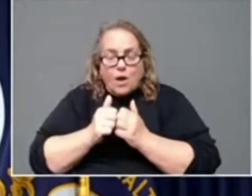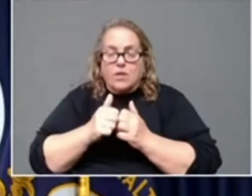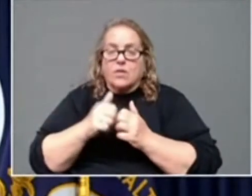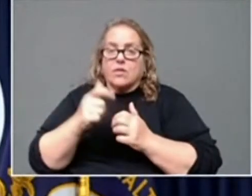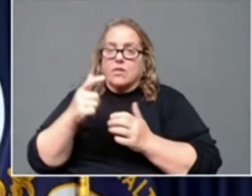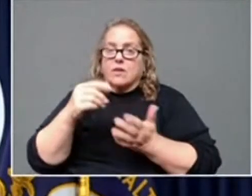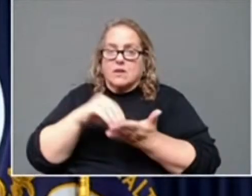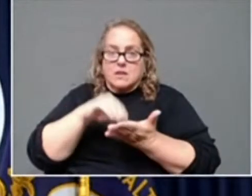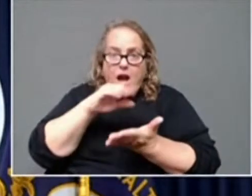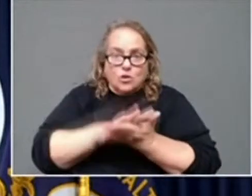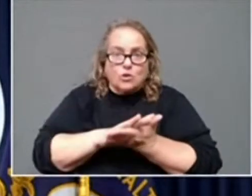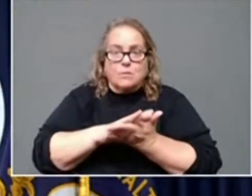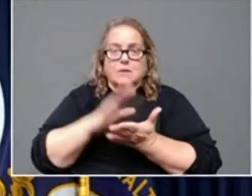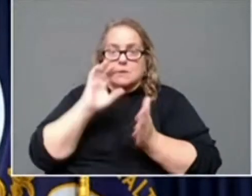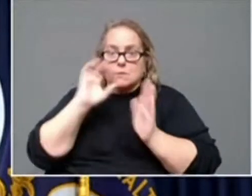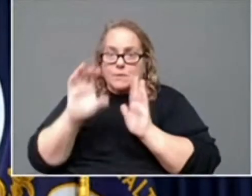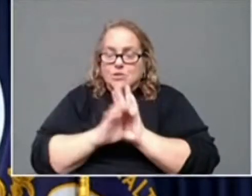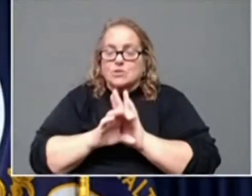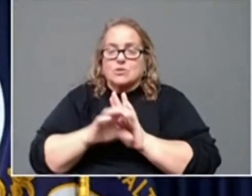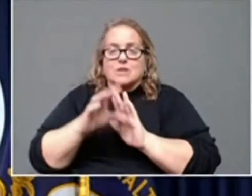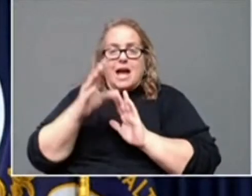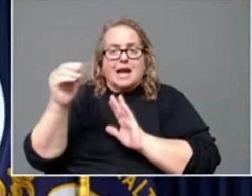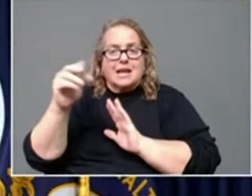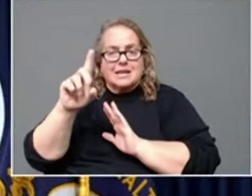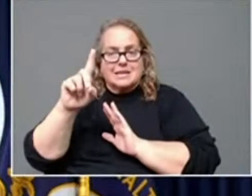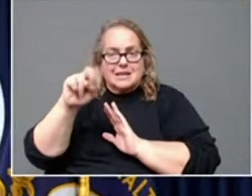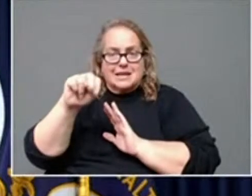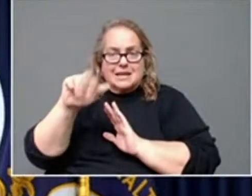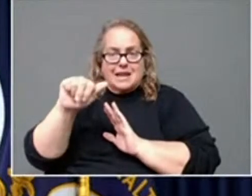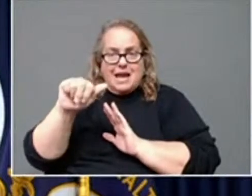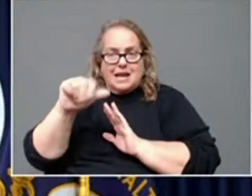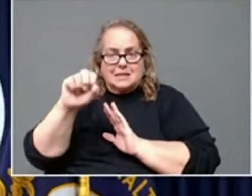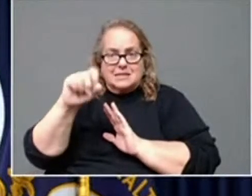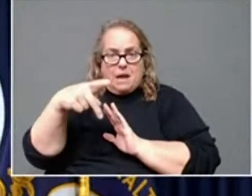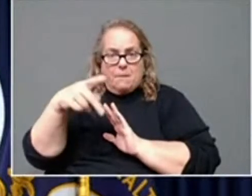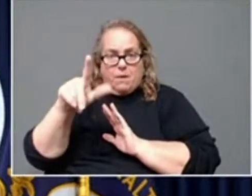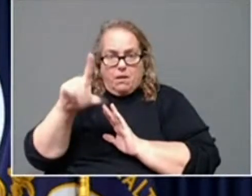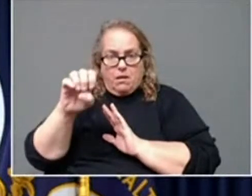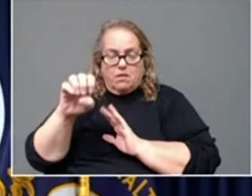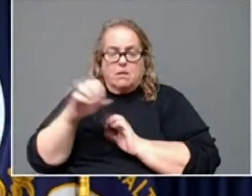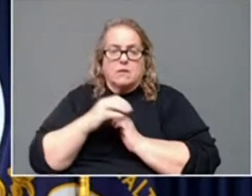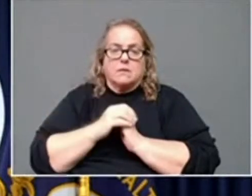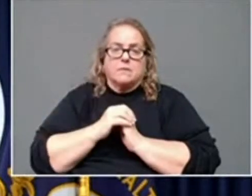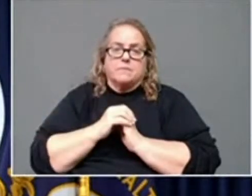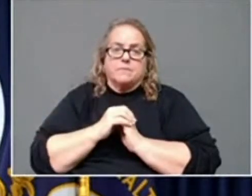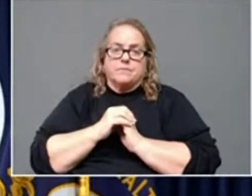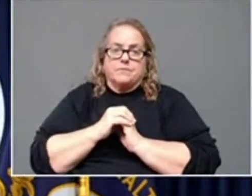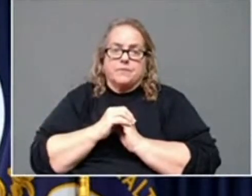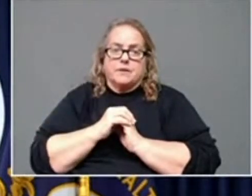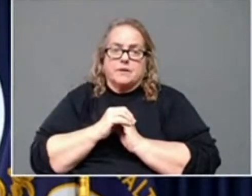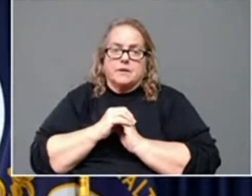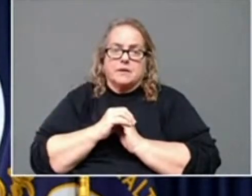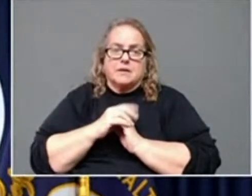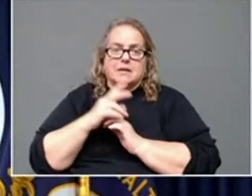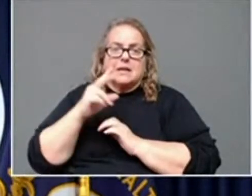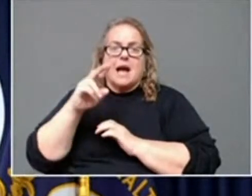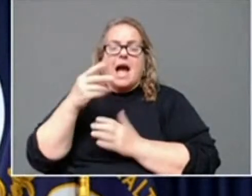provide a DNA sample if you are related. Did I miss the second question? Dollar